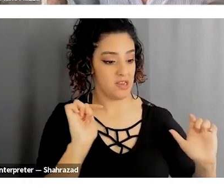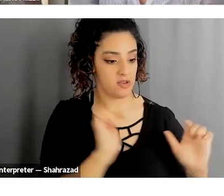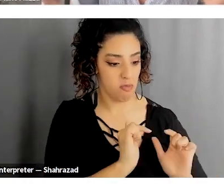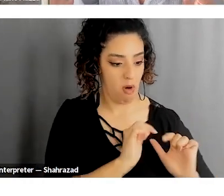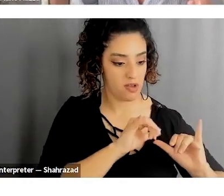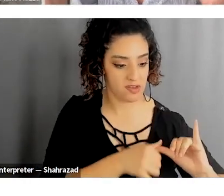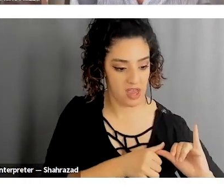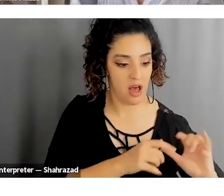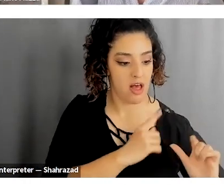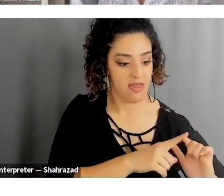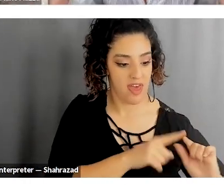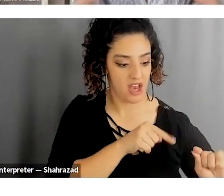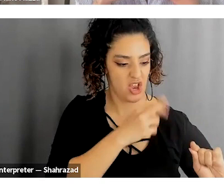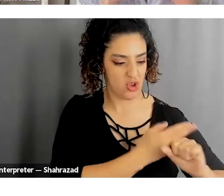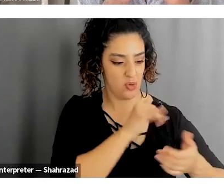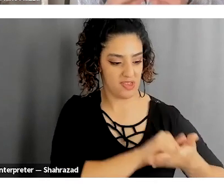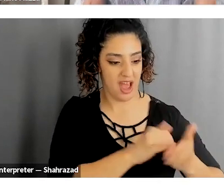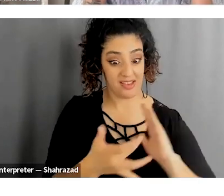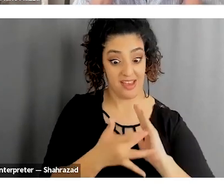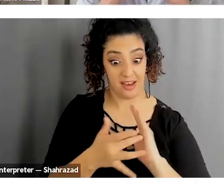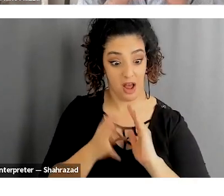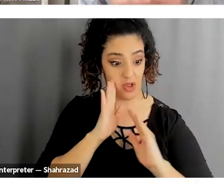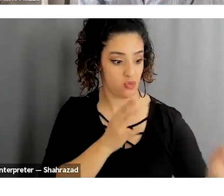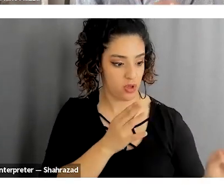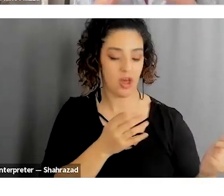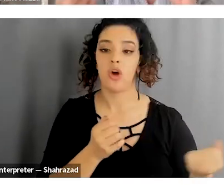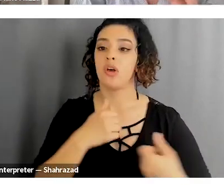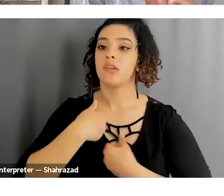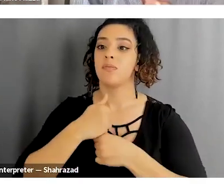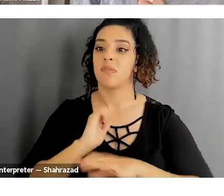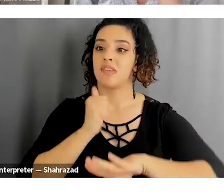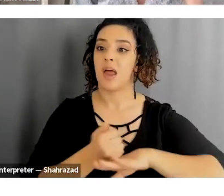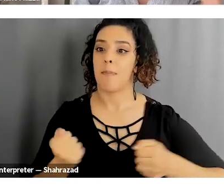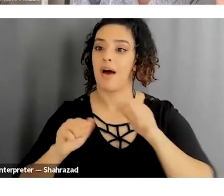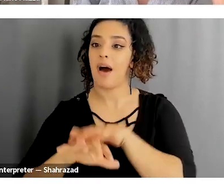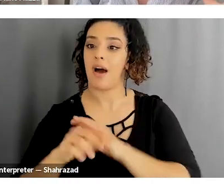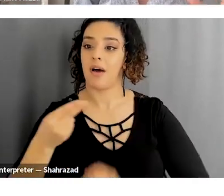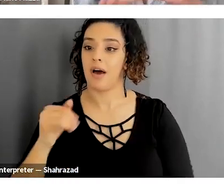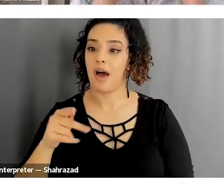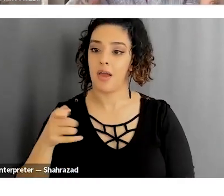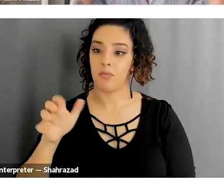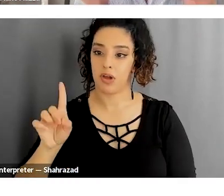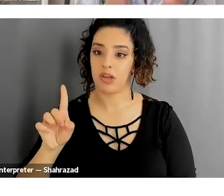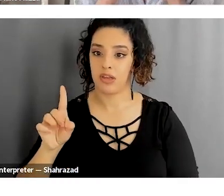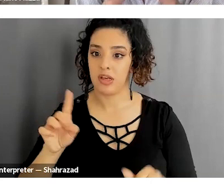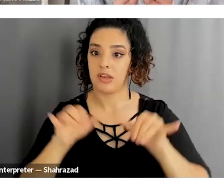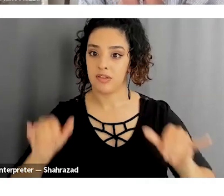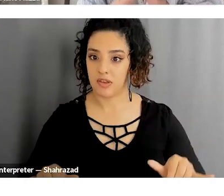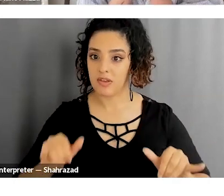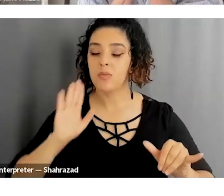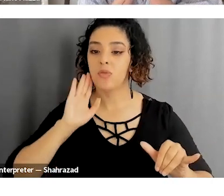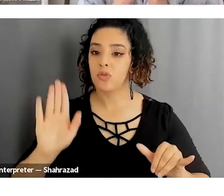have to our advantage to kind of create these hybrid systems, micro factories, network that